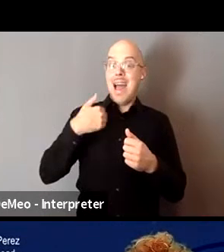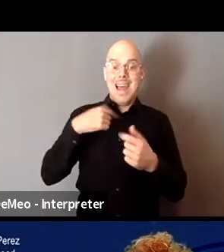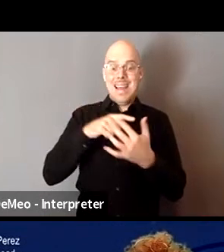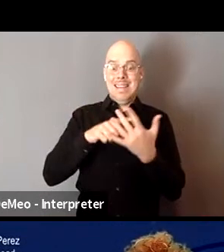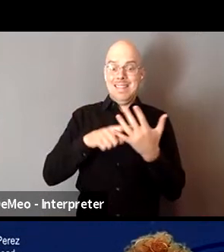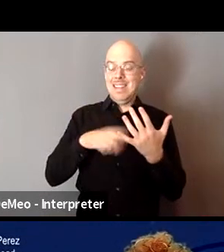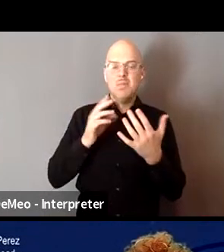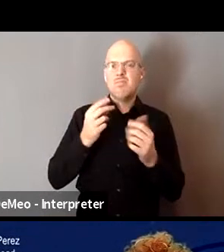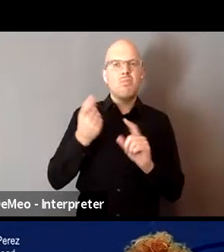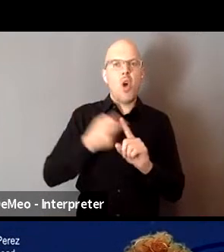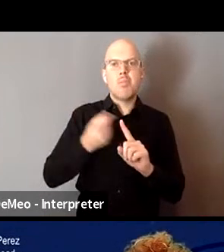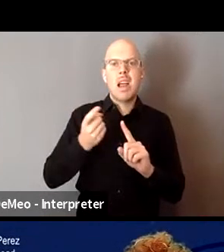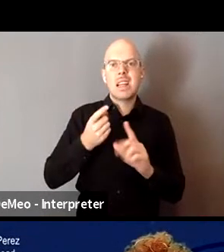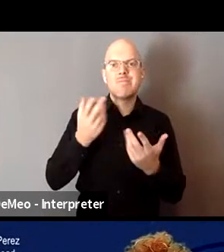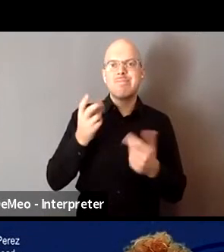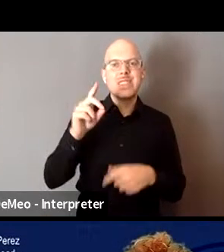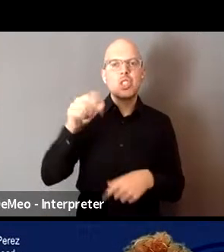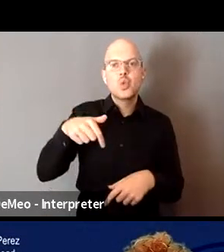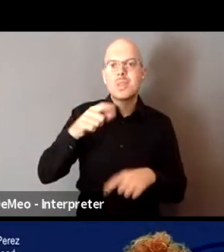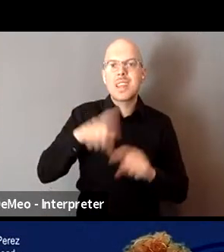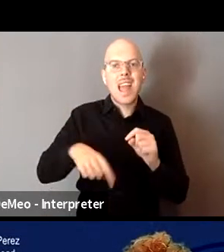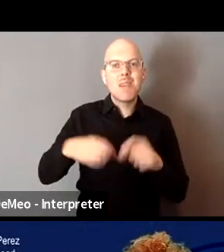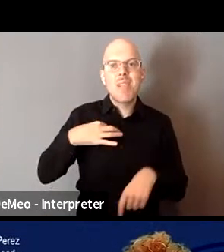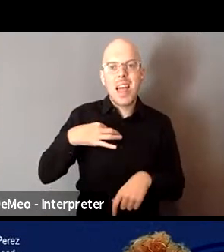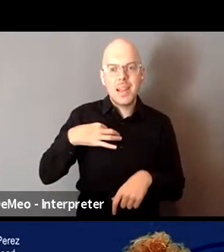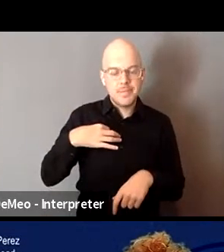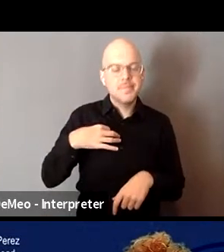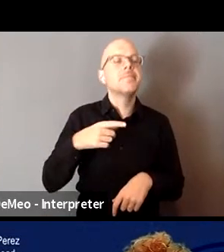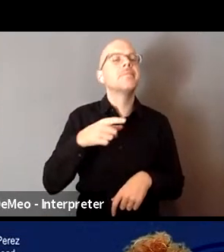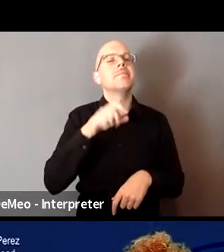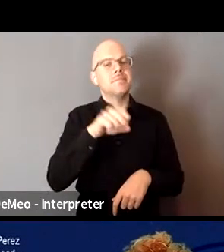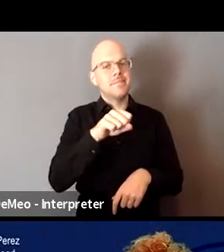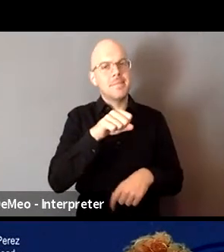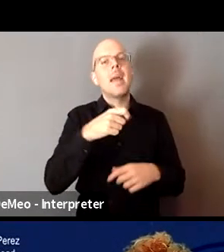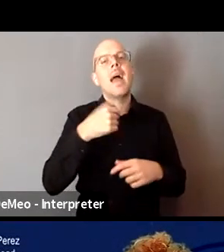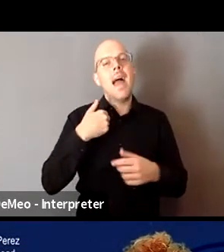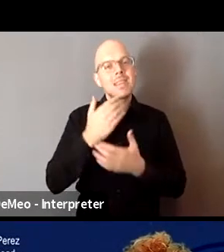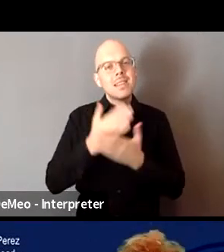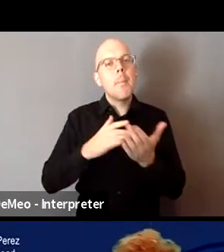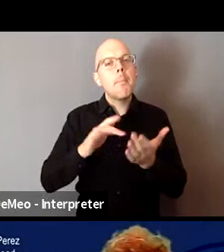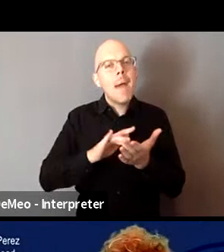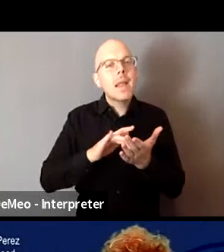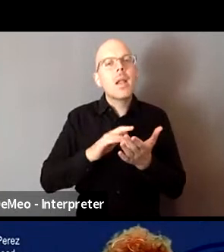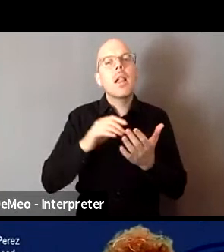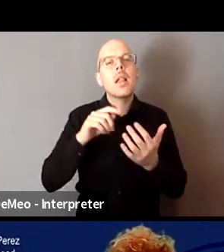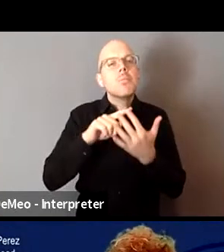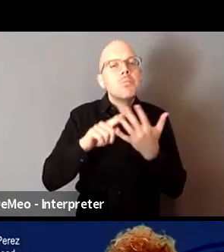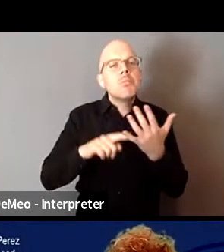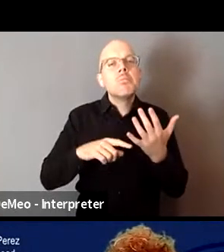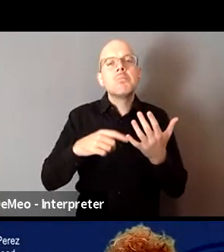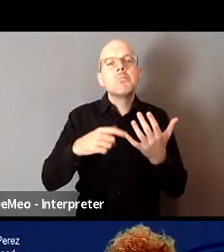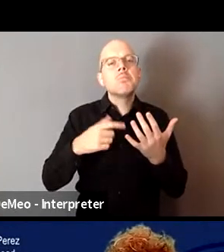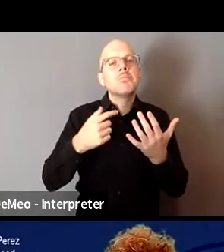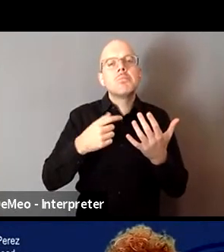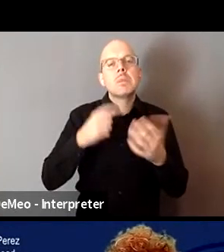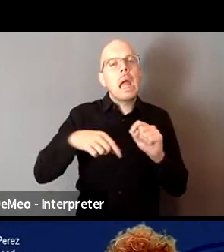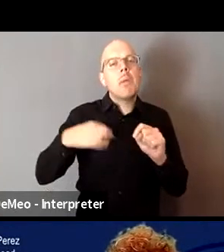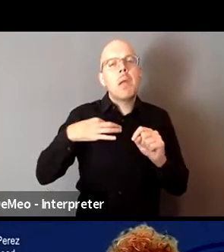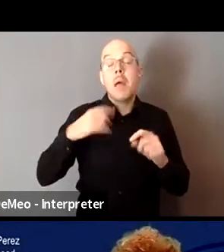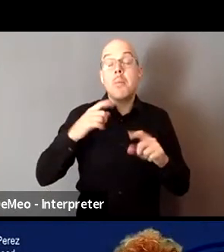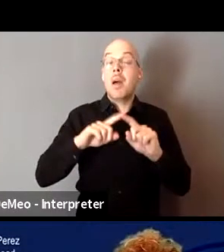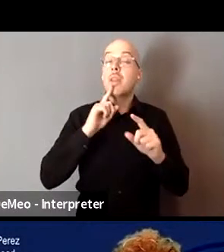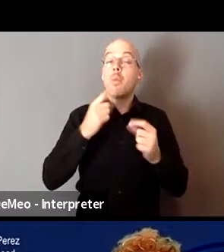are some medical conditions that are automatic disqualifiers, but what we tell all the applicants is everyone, it's all looked at